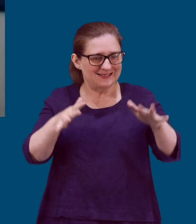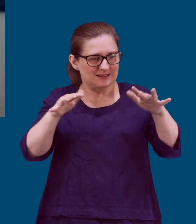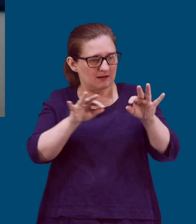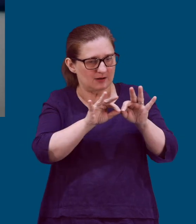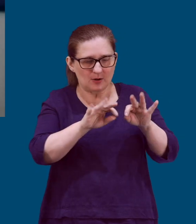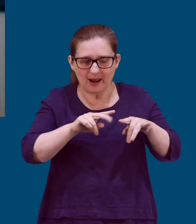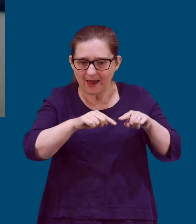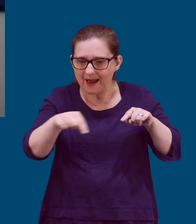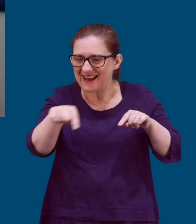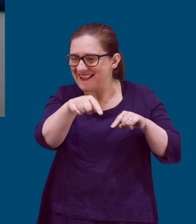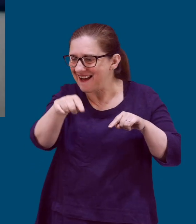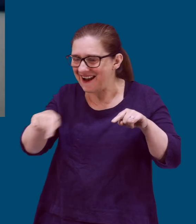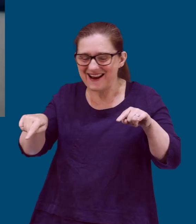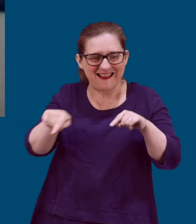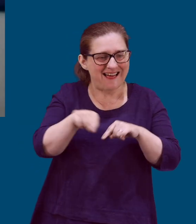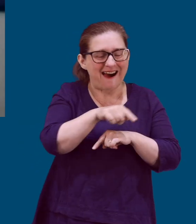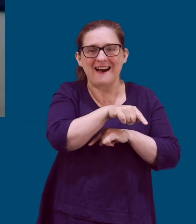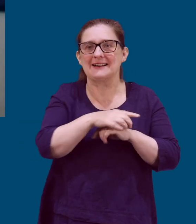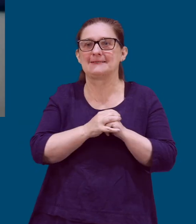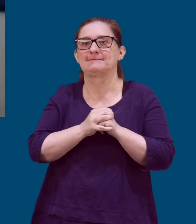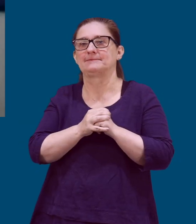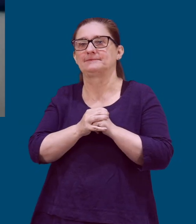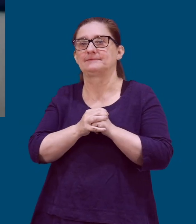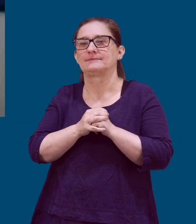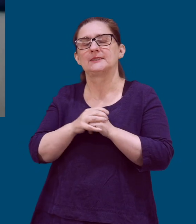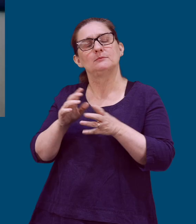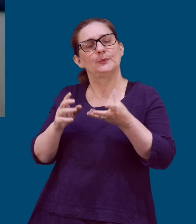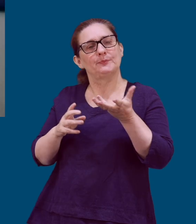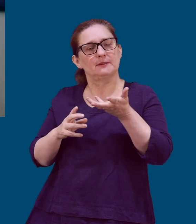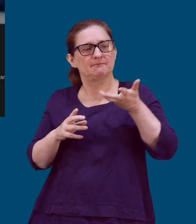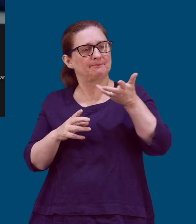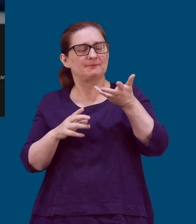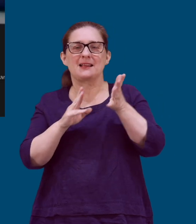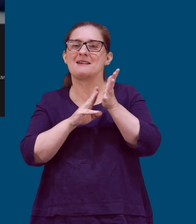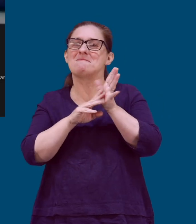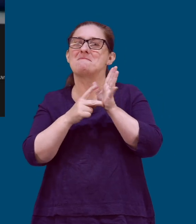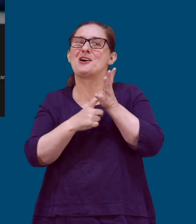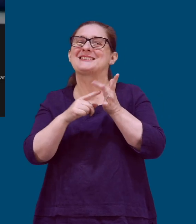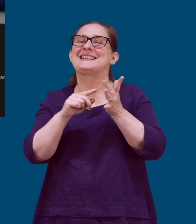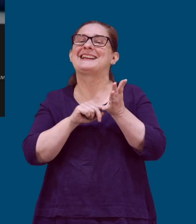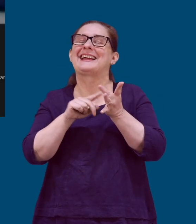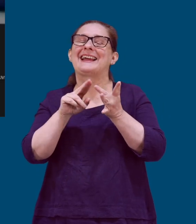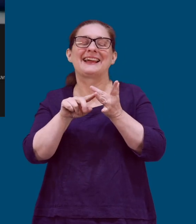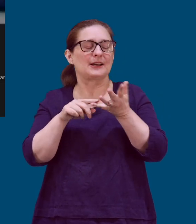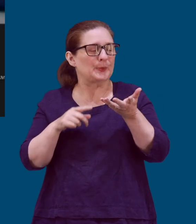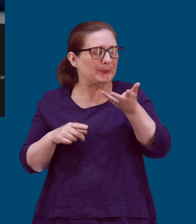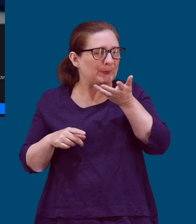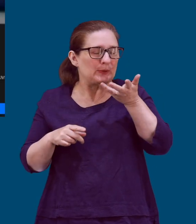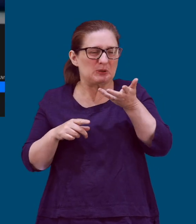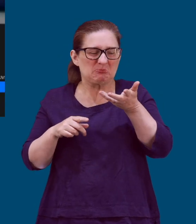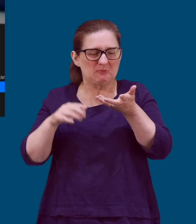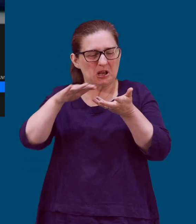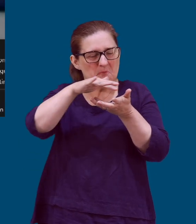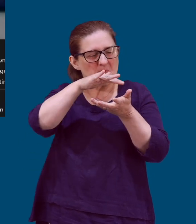2. I taste my first dirty martini. As the night progresses, they keep getting dirtier, scummy